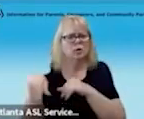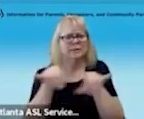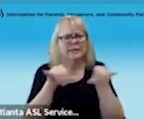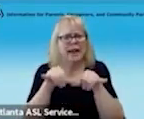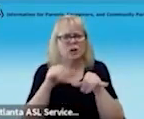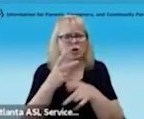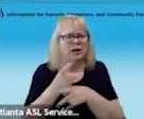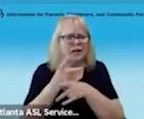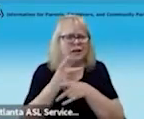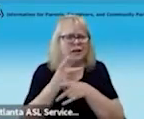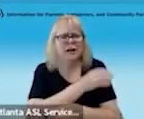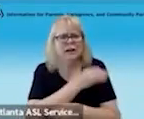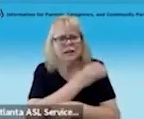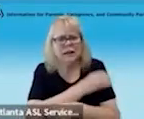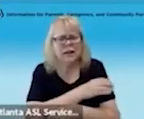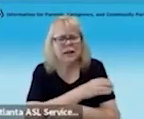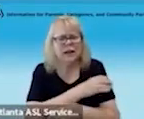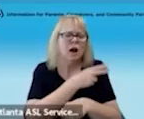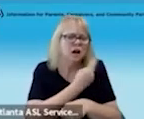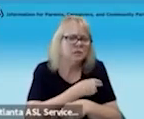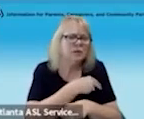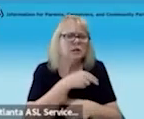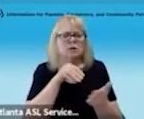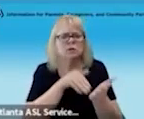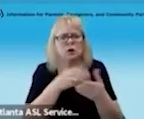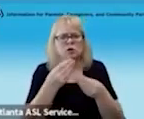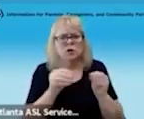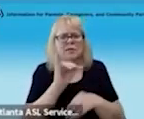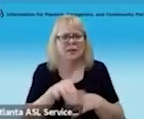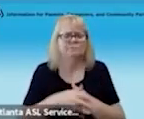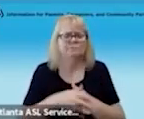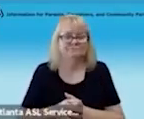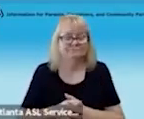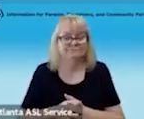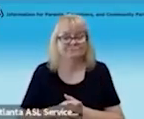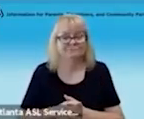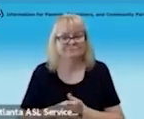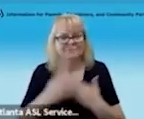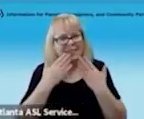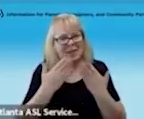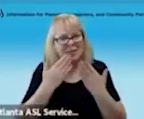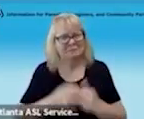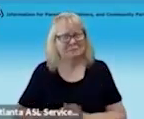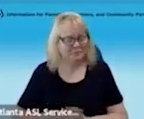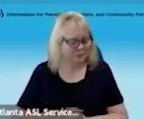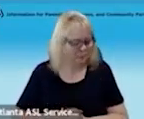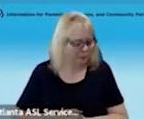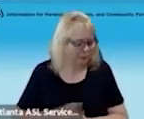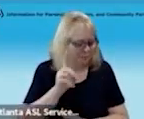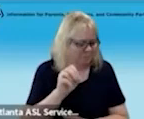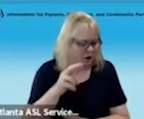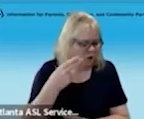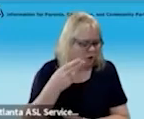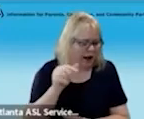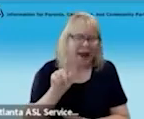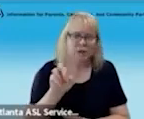and at cultural community sporting events and doing things outside of the typical standard of care, which